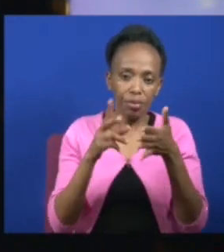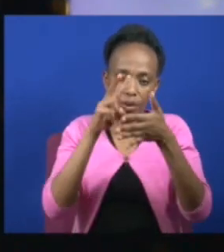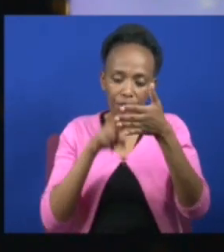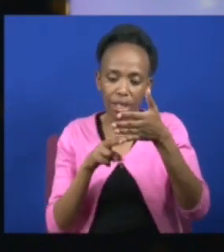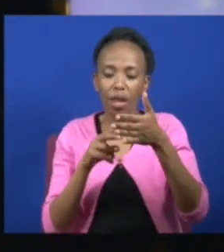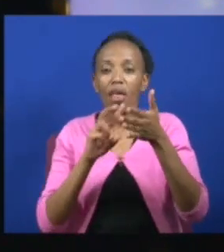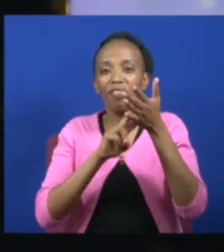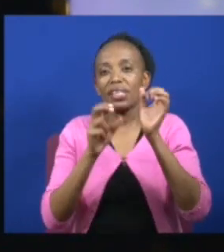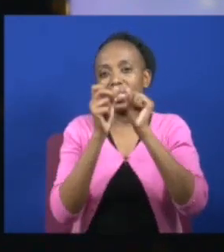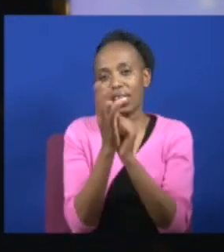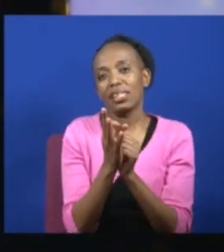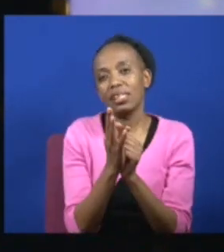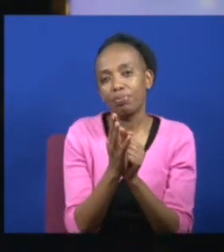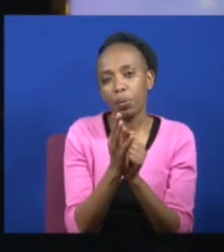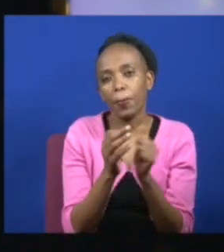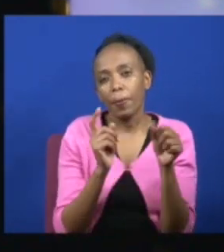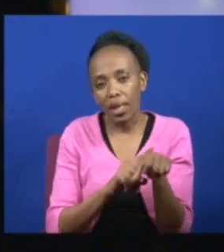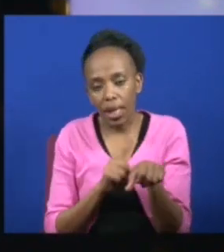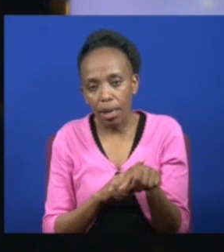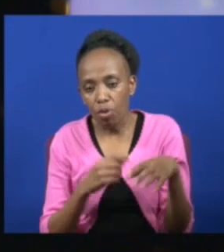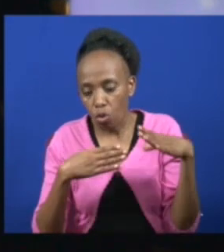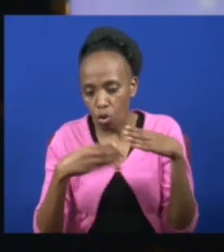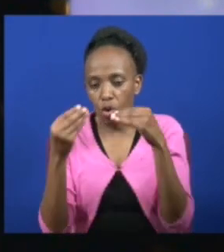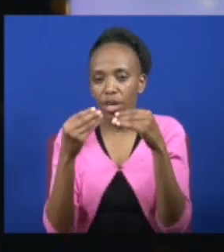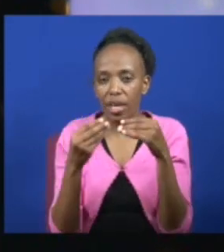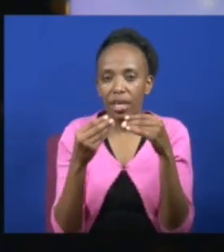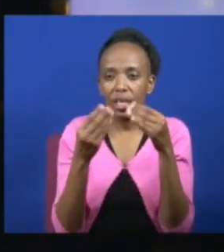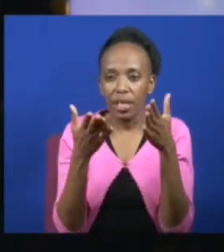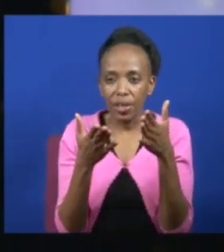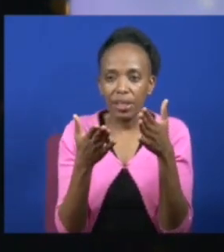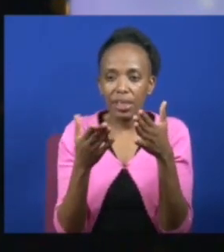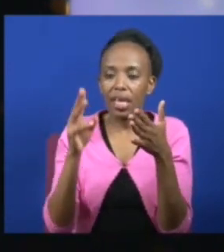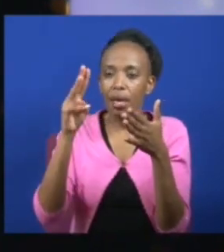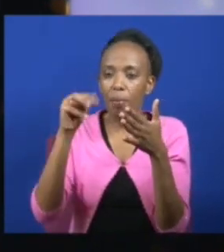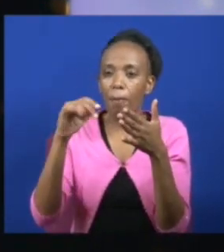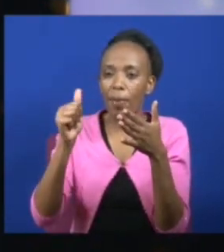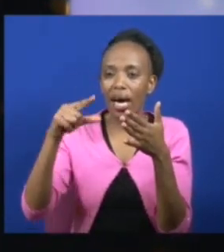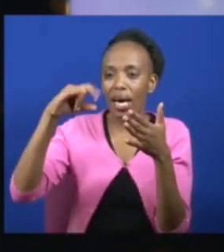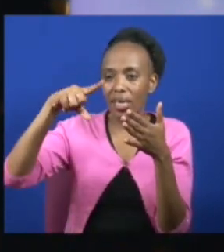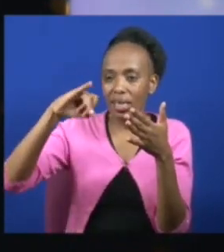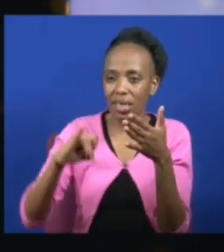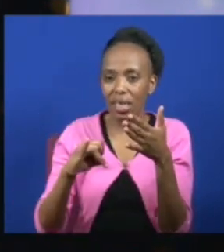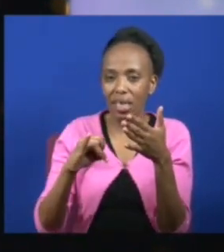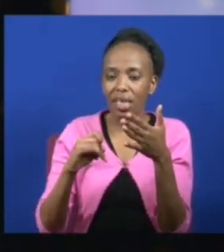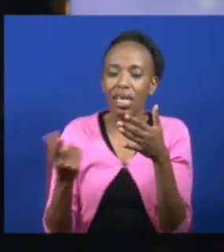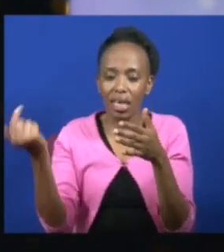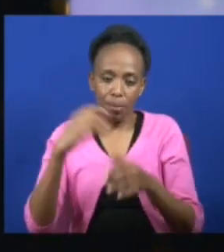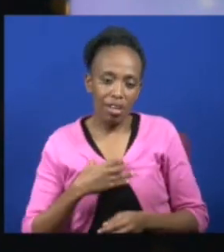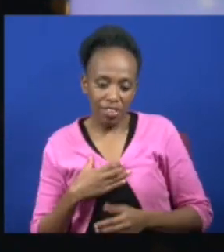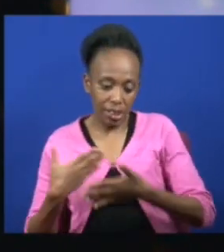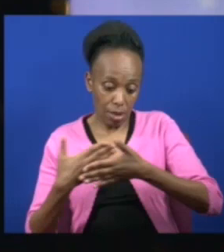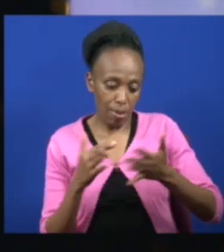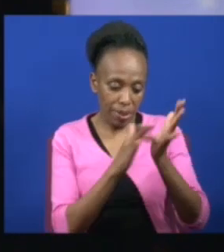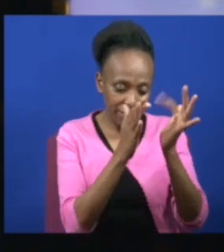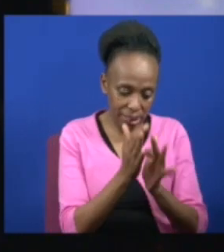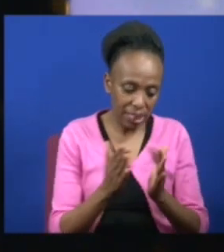reading from verse 13. When they had gone, this is the Magi. They had come and visited the baby Jesus,